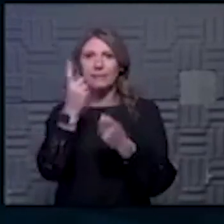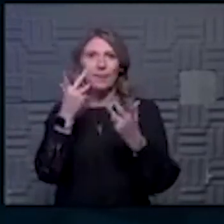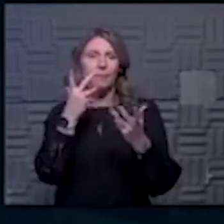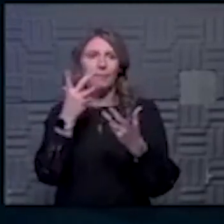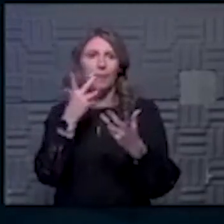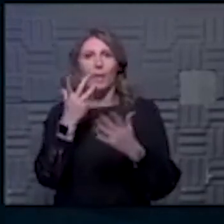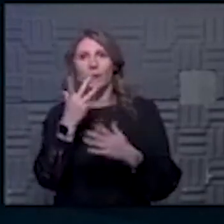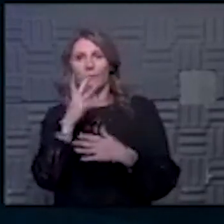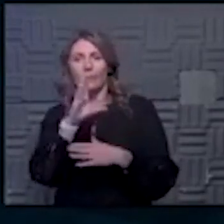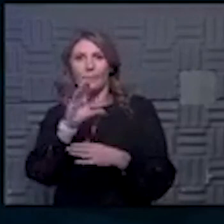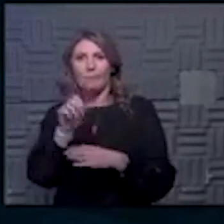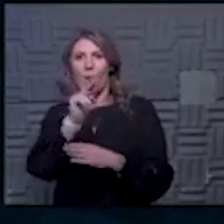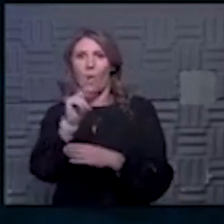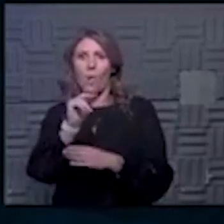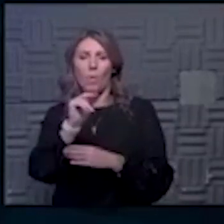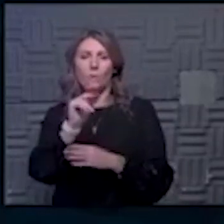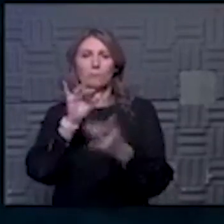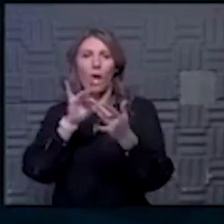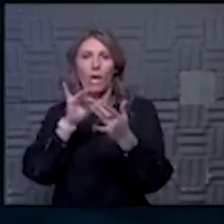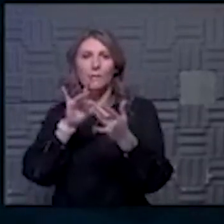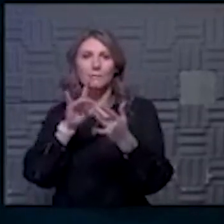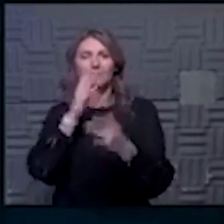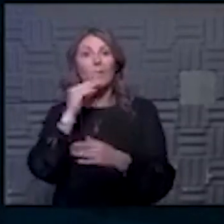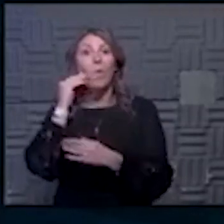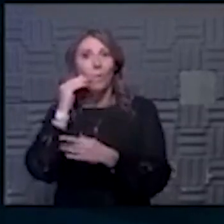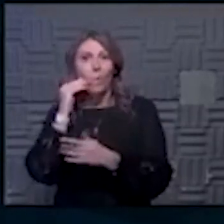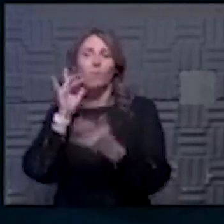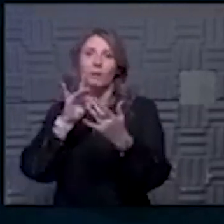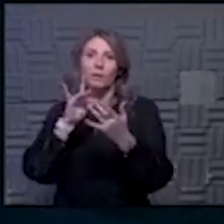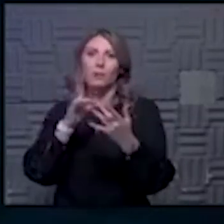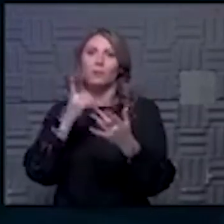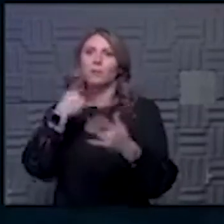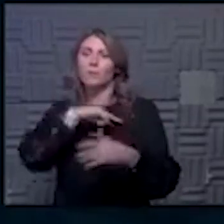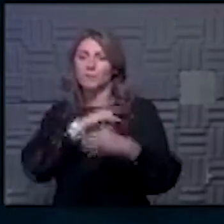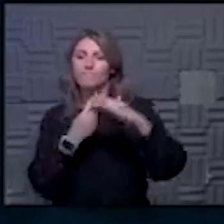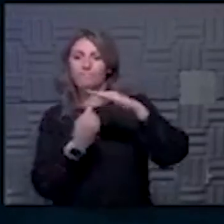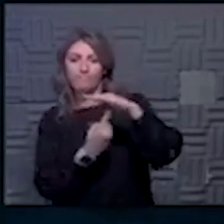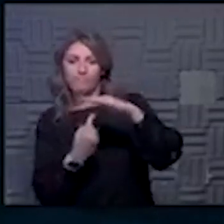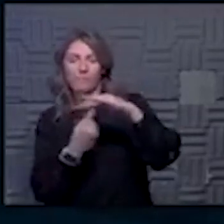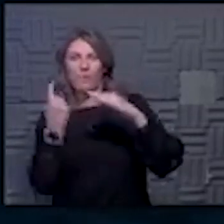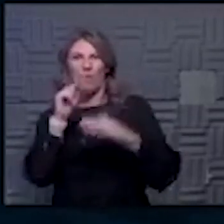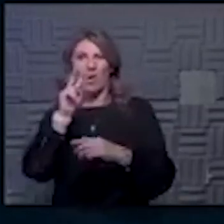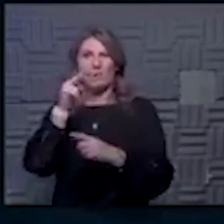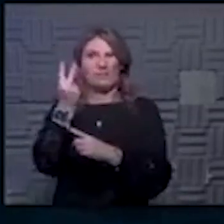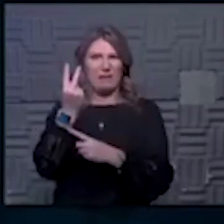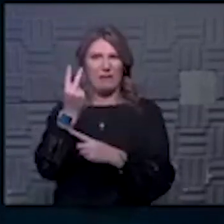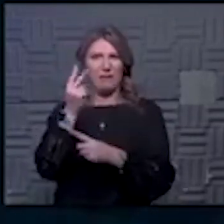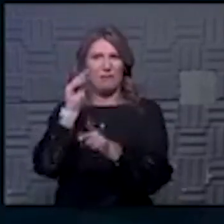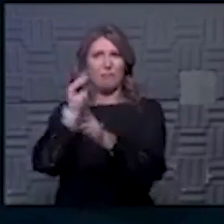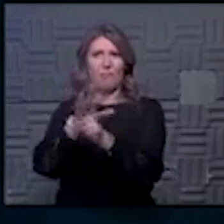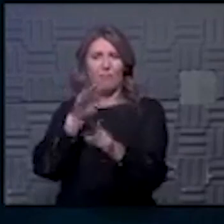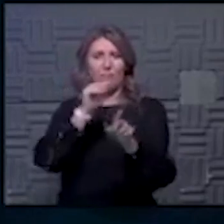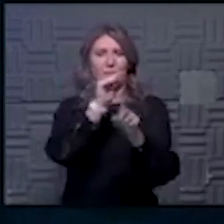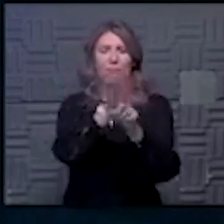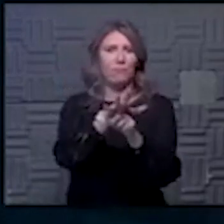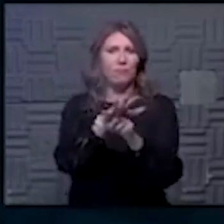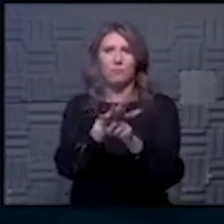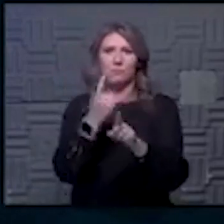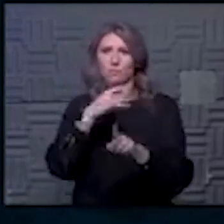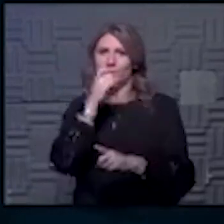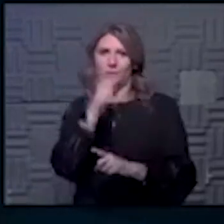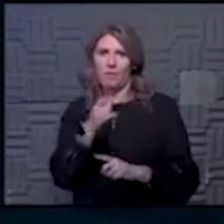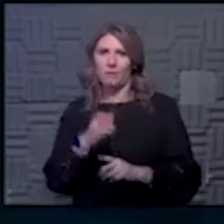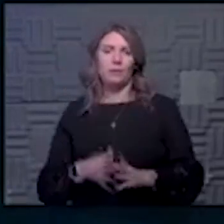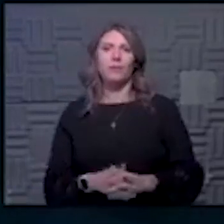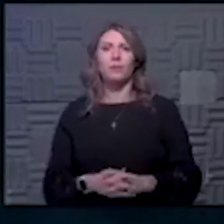contact, we certainly are quarantining those people. For a secondary contact, an exposure to an exposure, we're not.